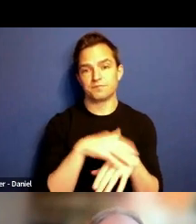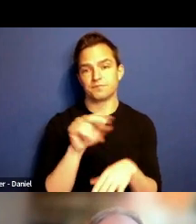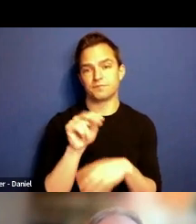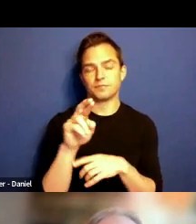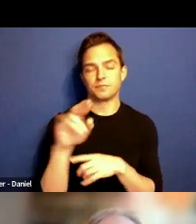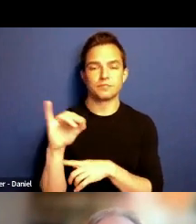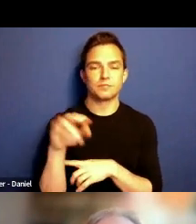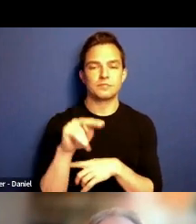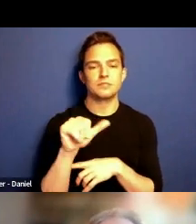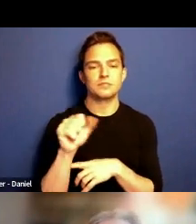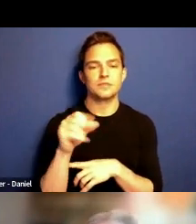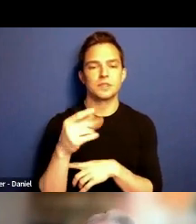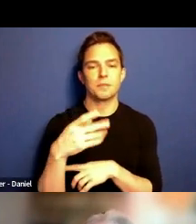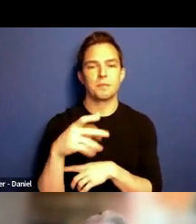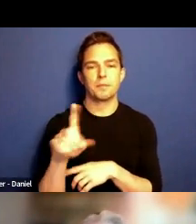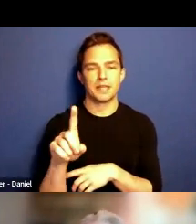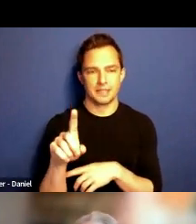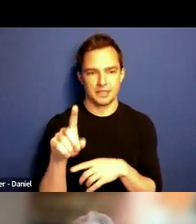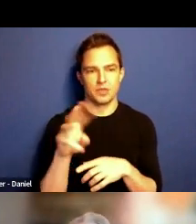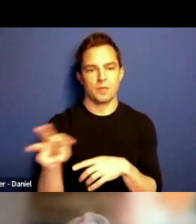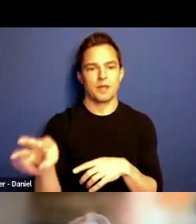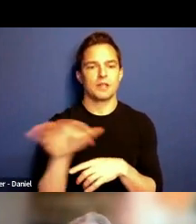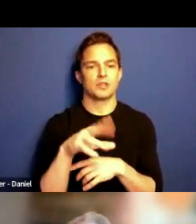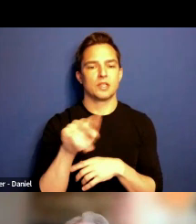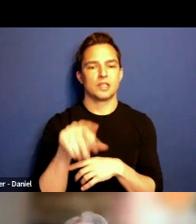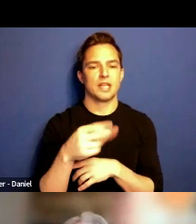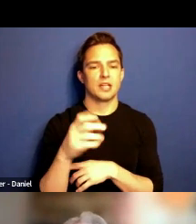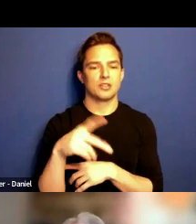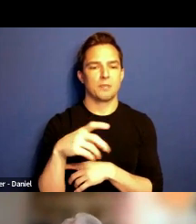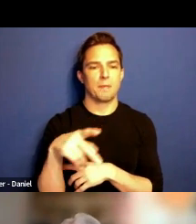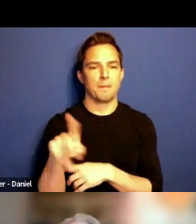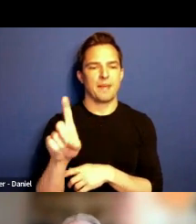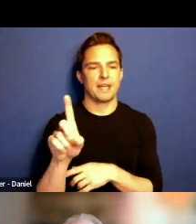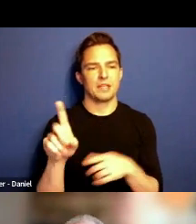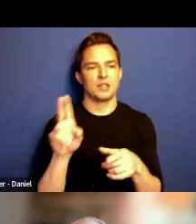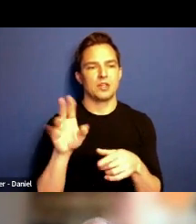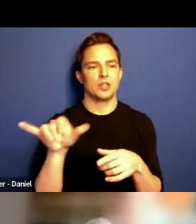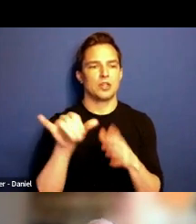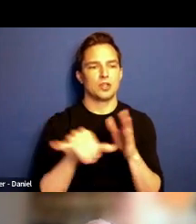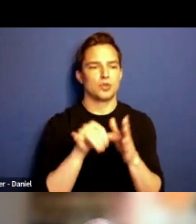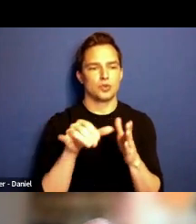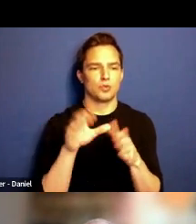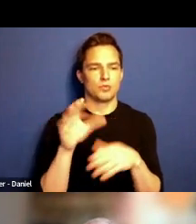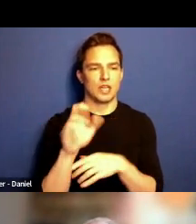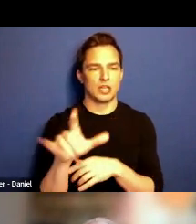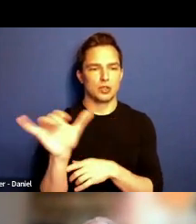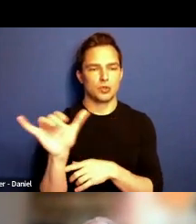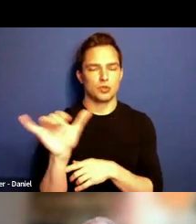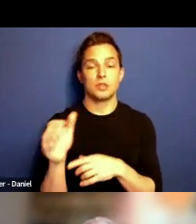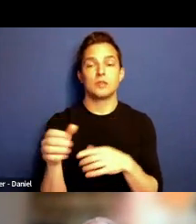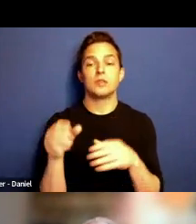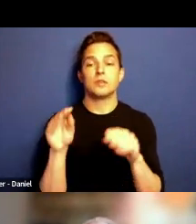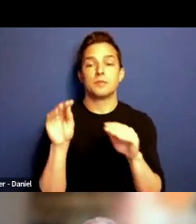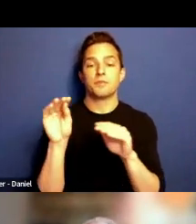and NASMHPD's websites and NASMHPD's YouTube channel. Please use the chat pod to share your name and